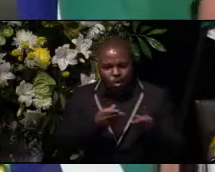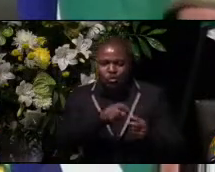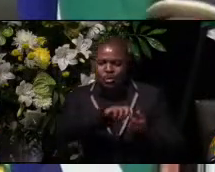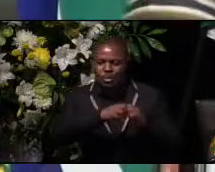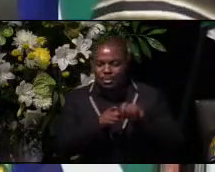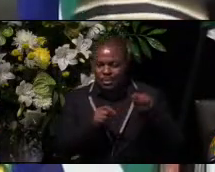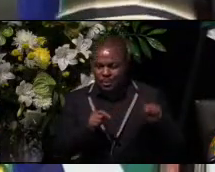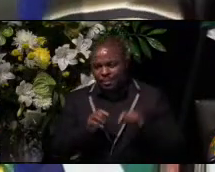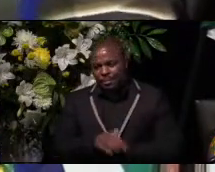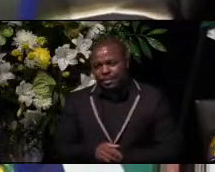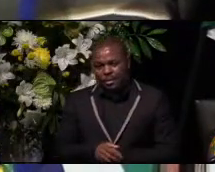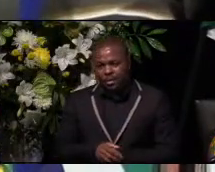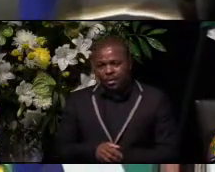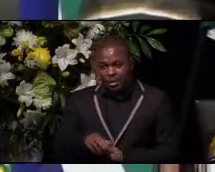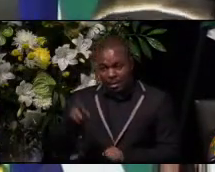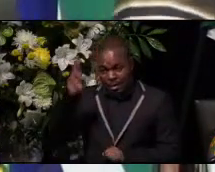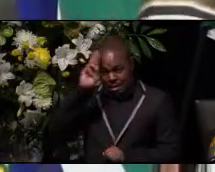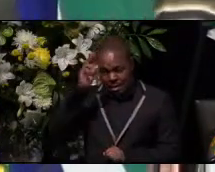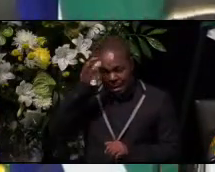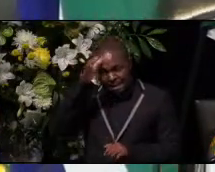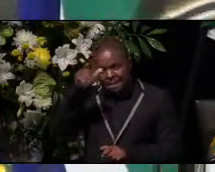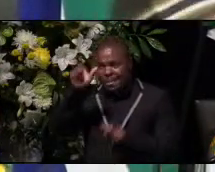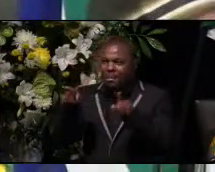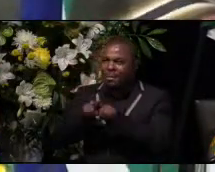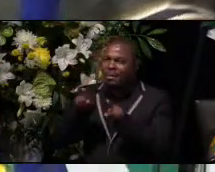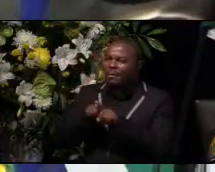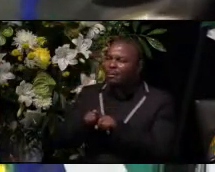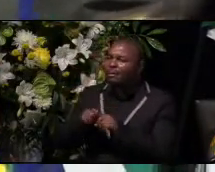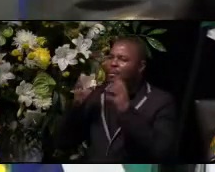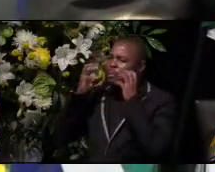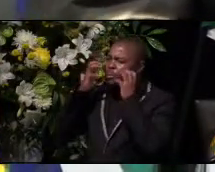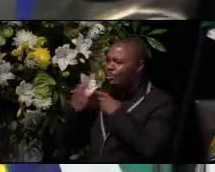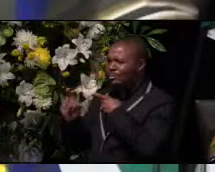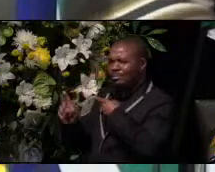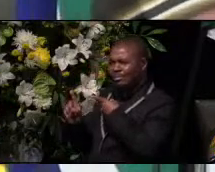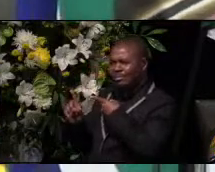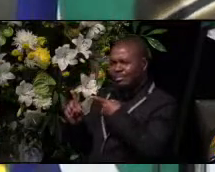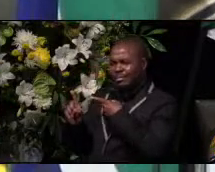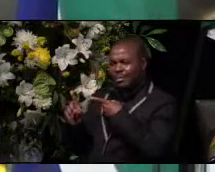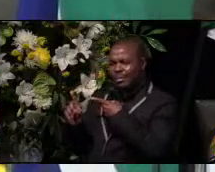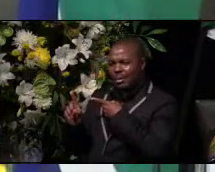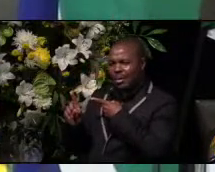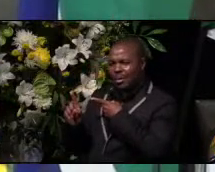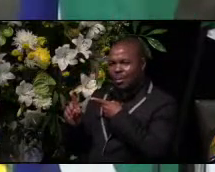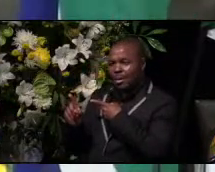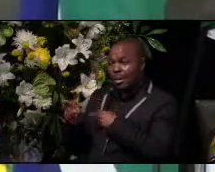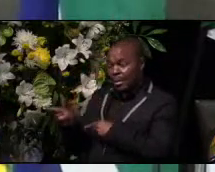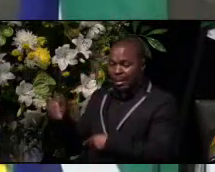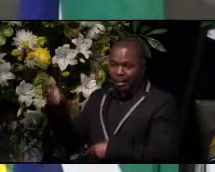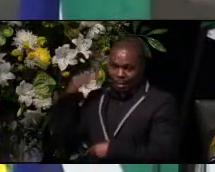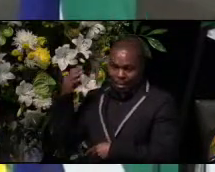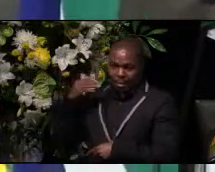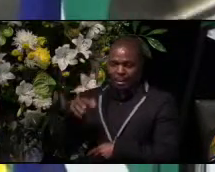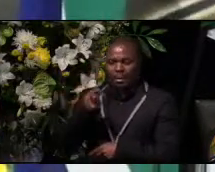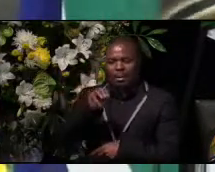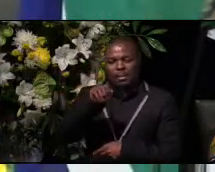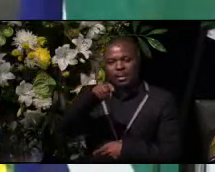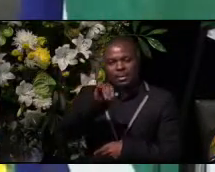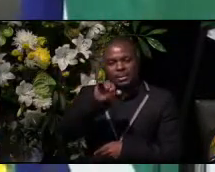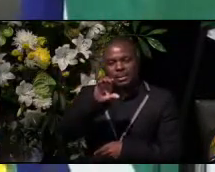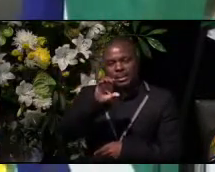you'll remember that intellectual giants like Moses Cortana were wrestling with Marxism